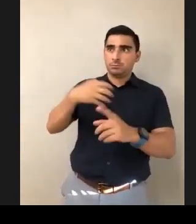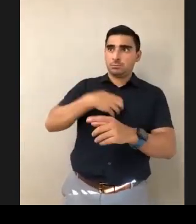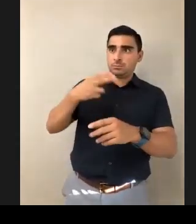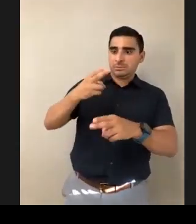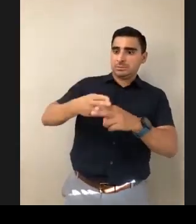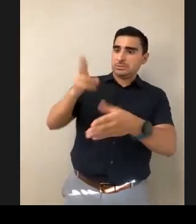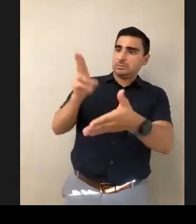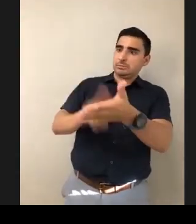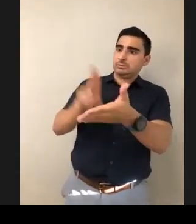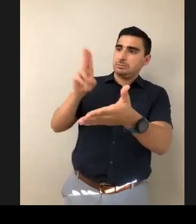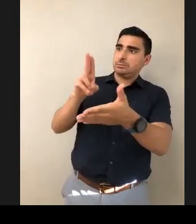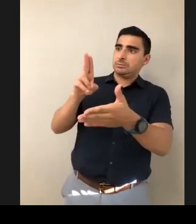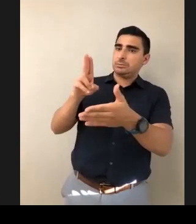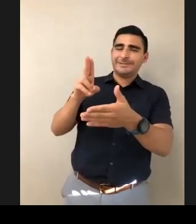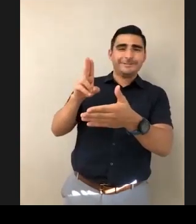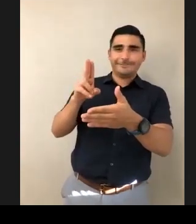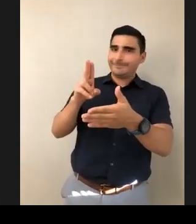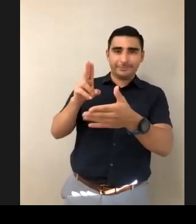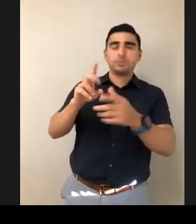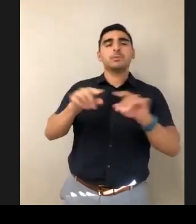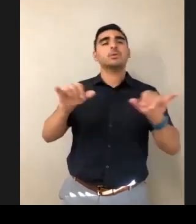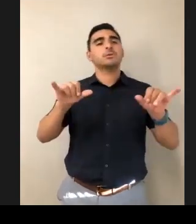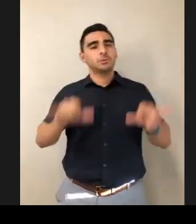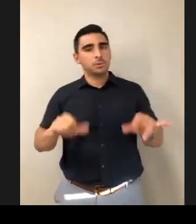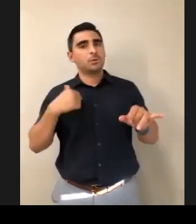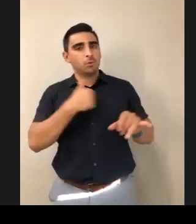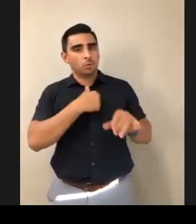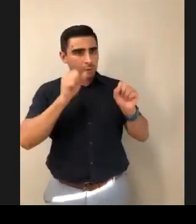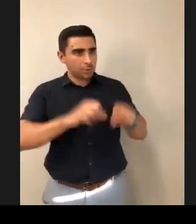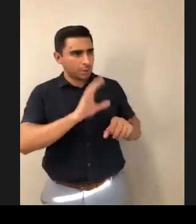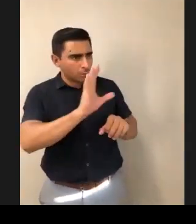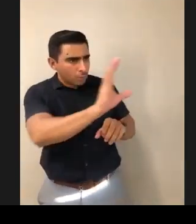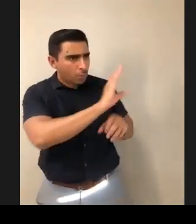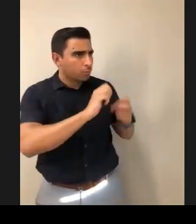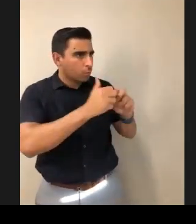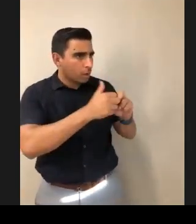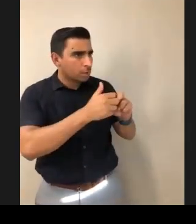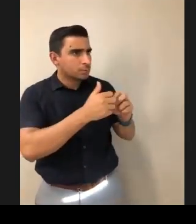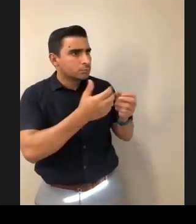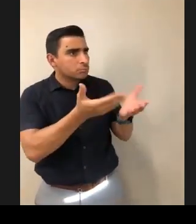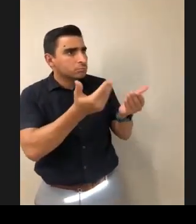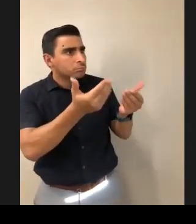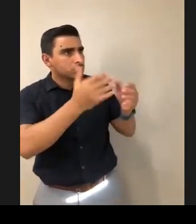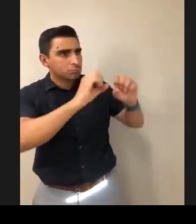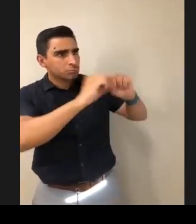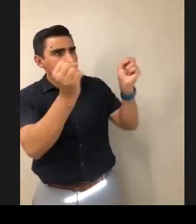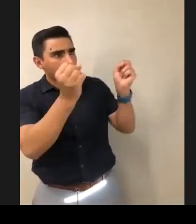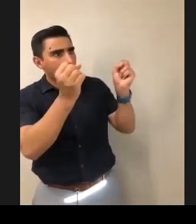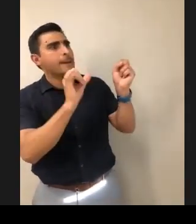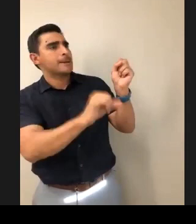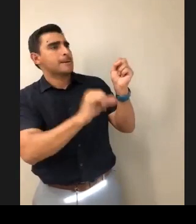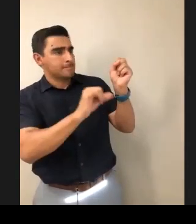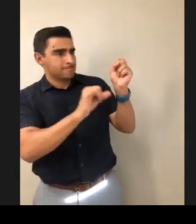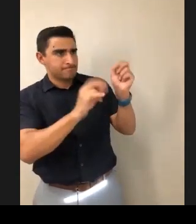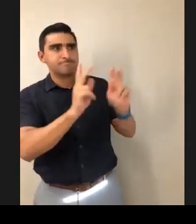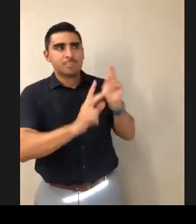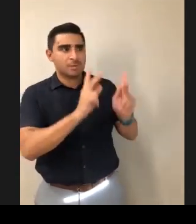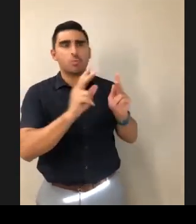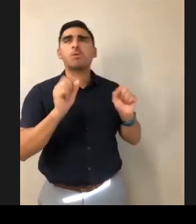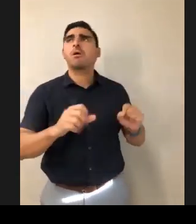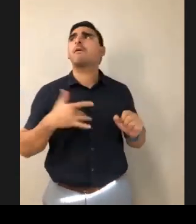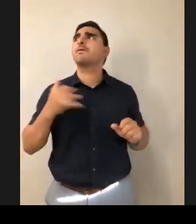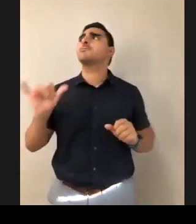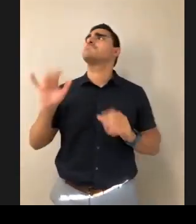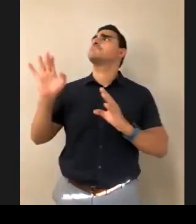this office and this panel can still lift up those issues in ways that help keep people safe or